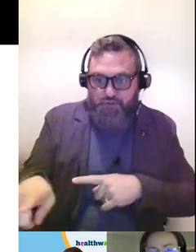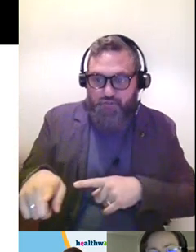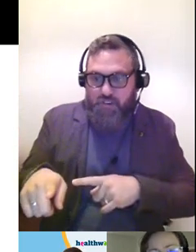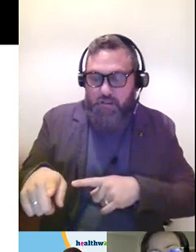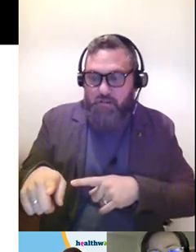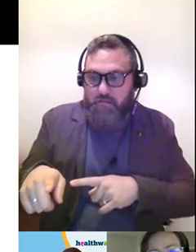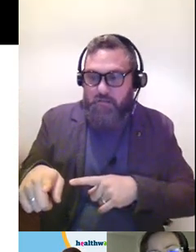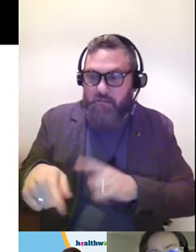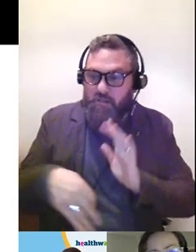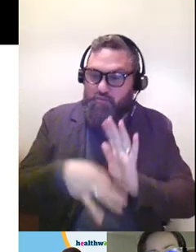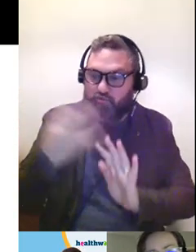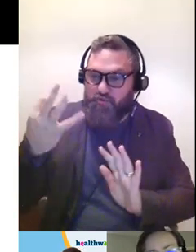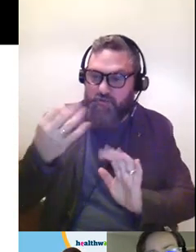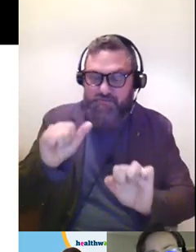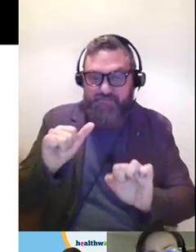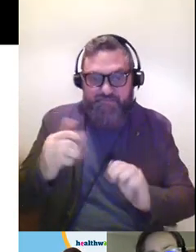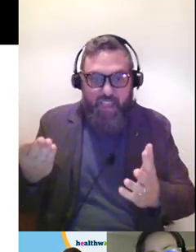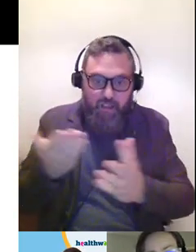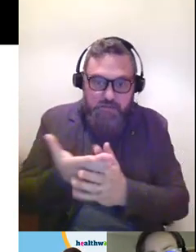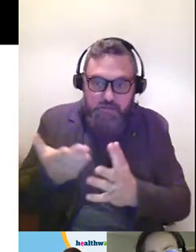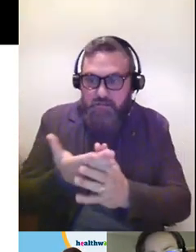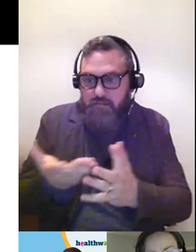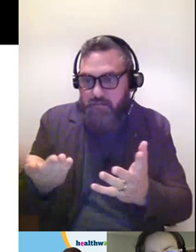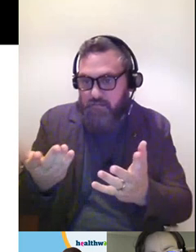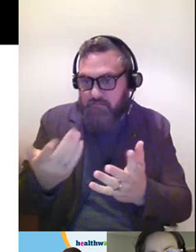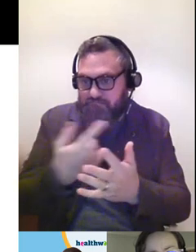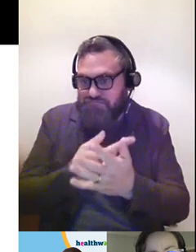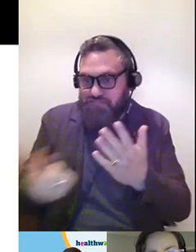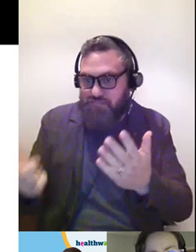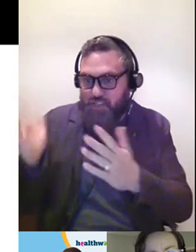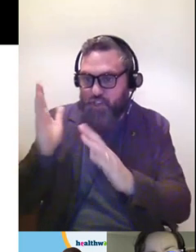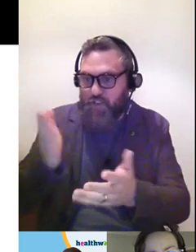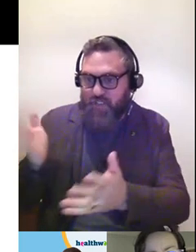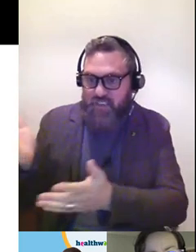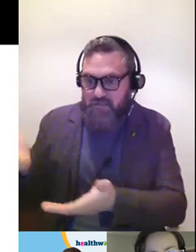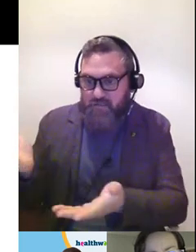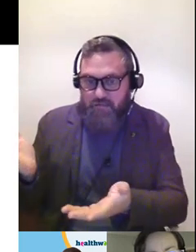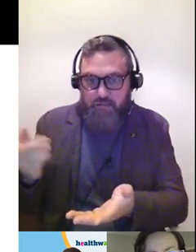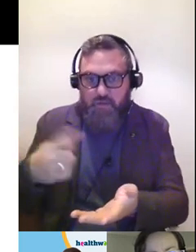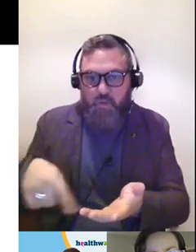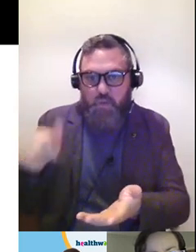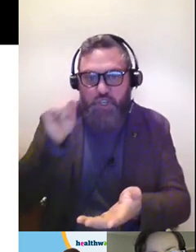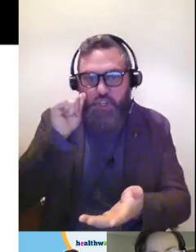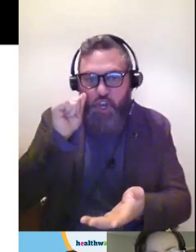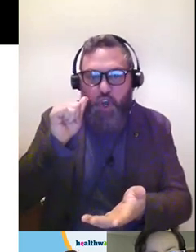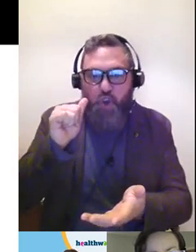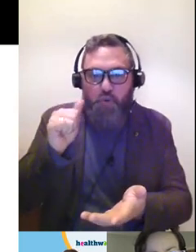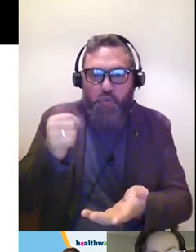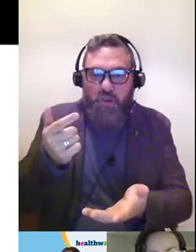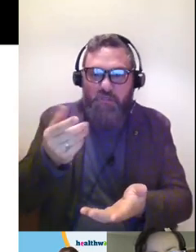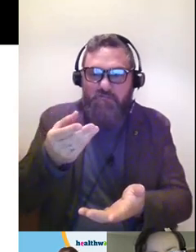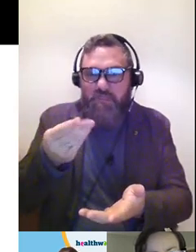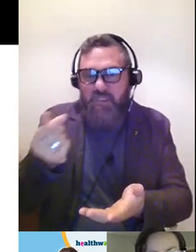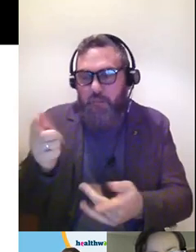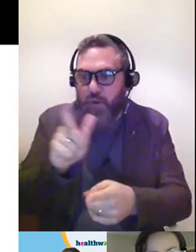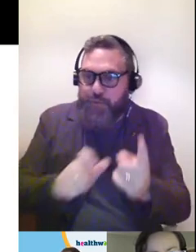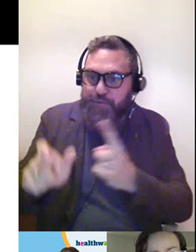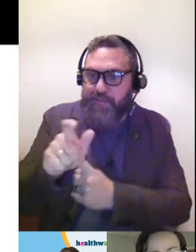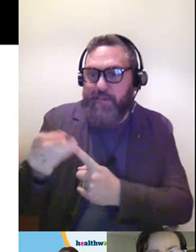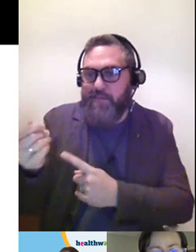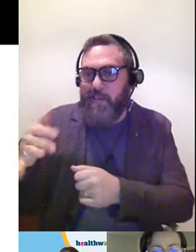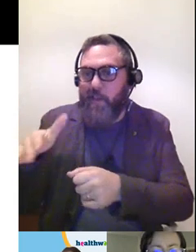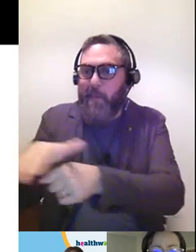access for some of those services where we know that there are populations or communities